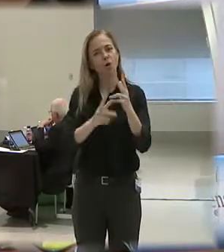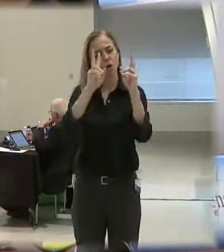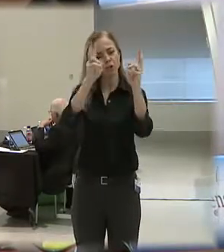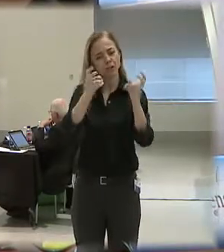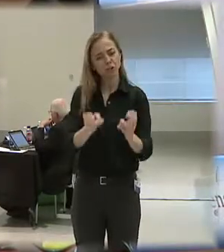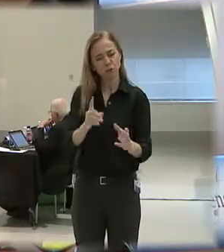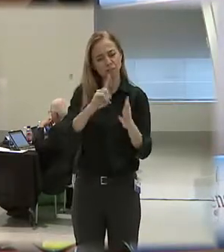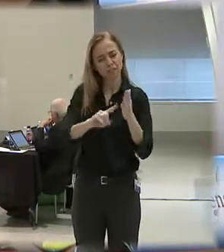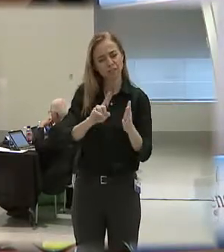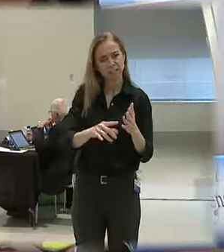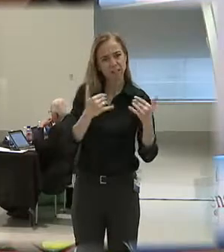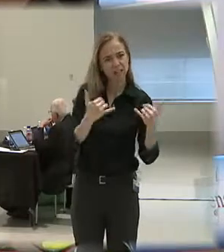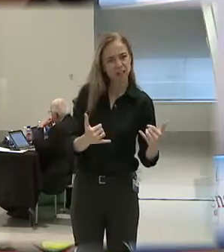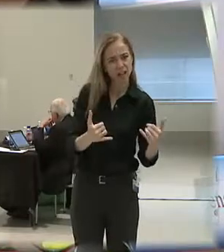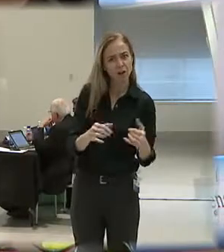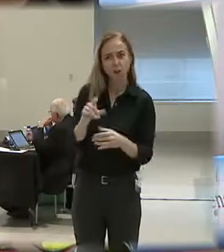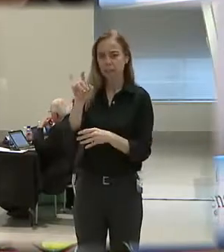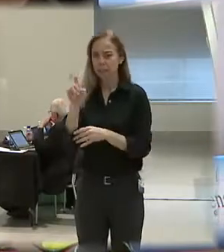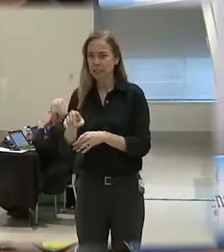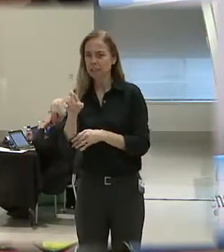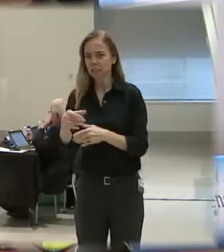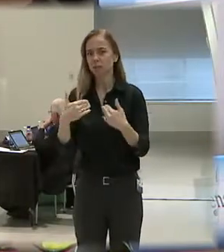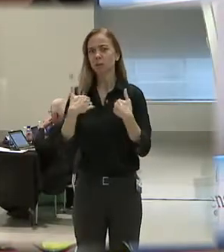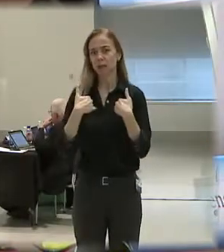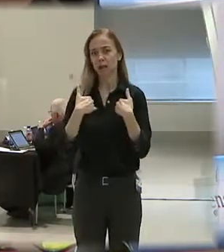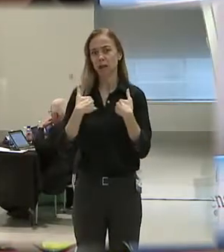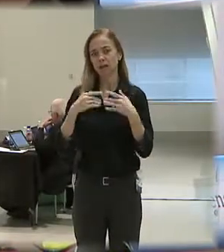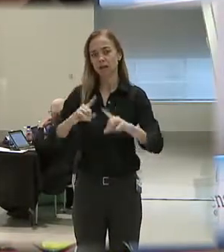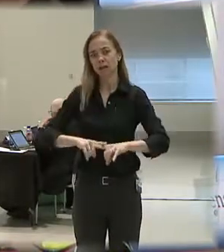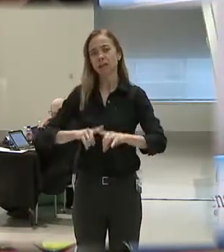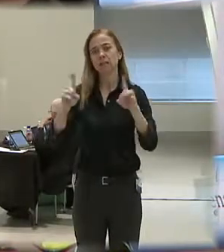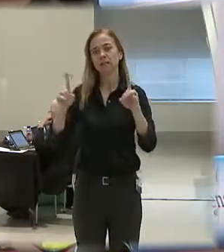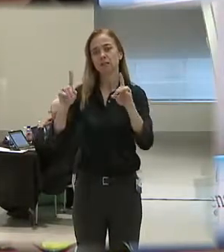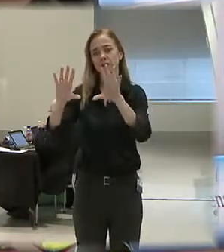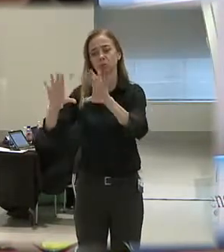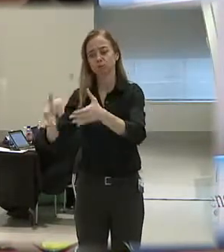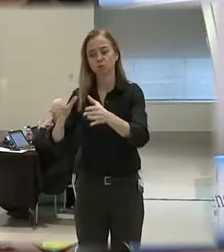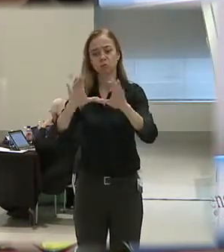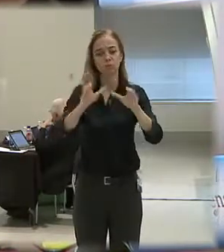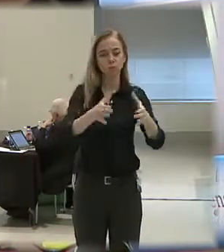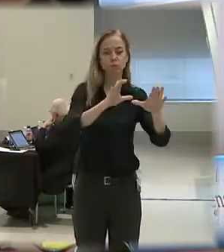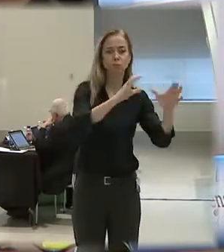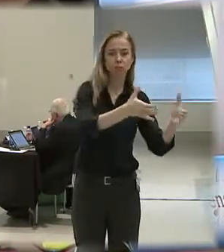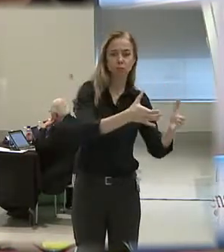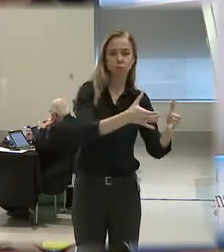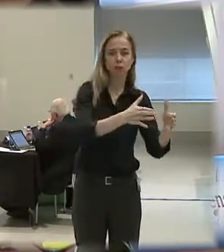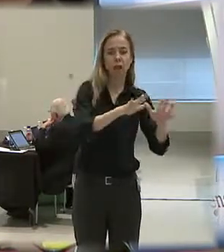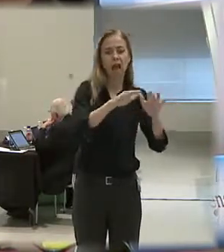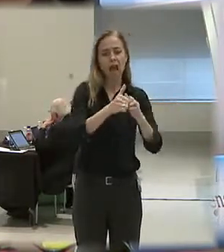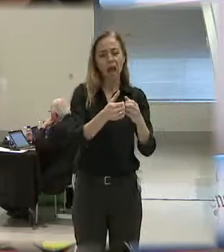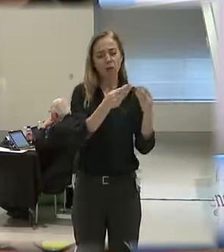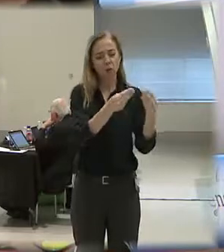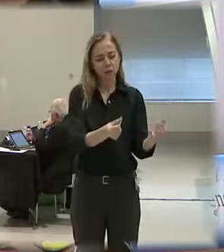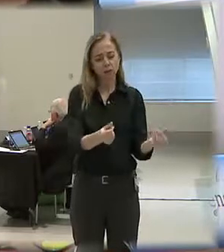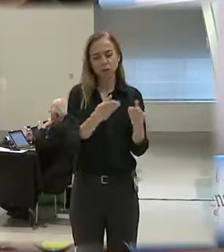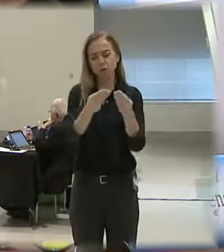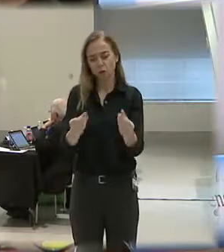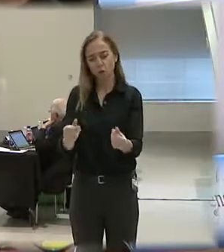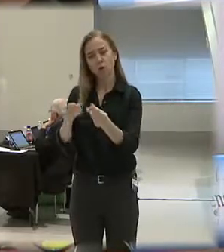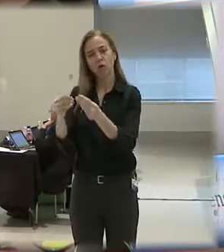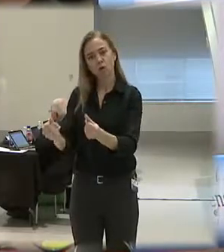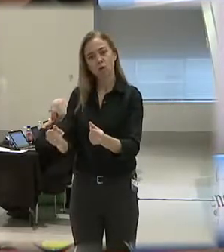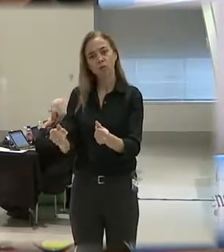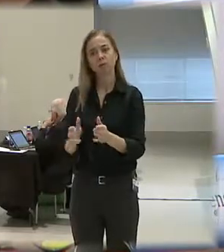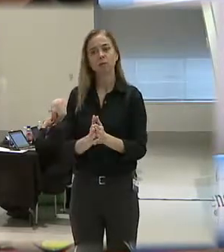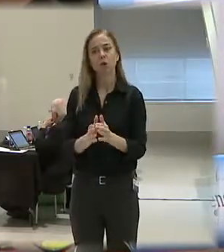issues, and whether it's necessary that we have different entities investigating different questions, and how we resolve the point you made about